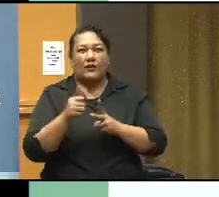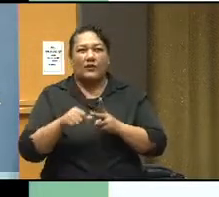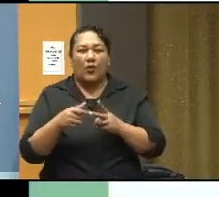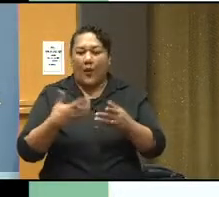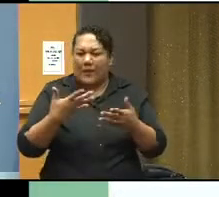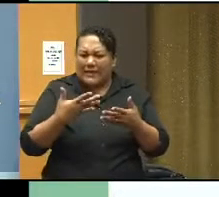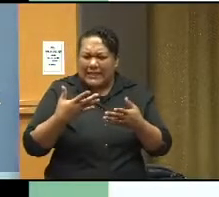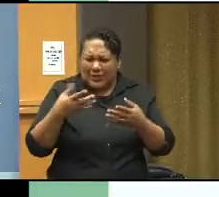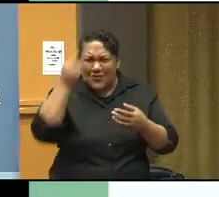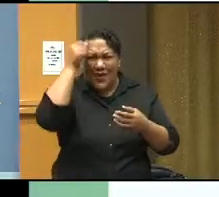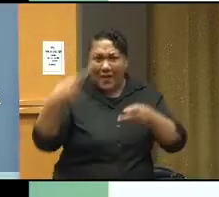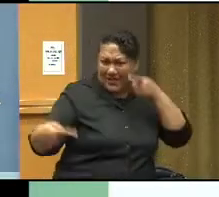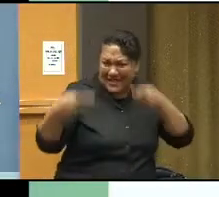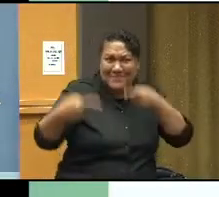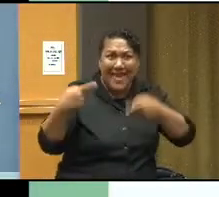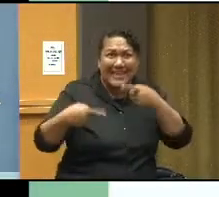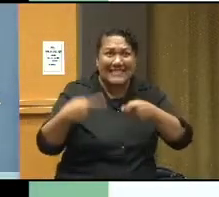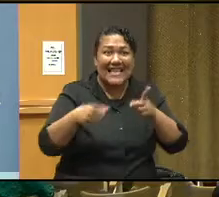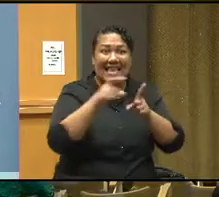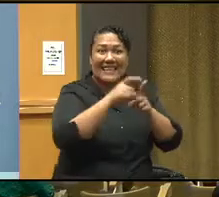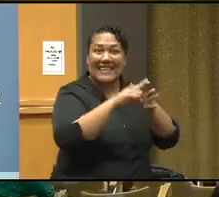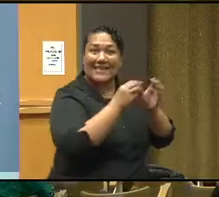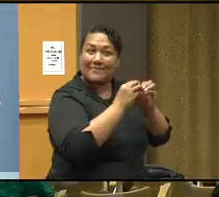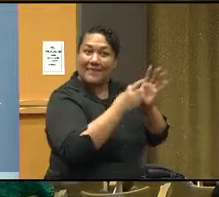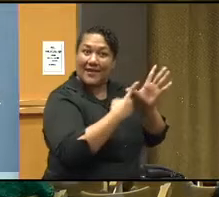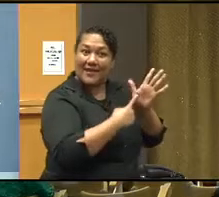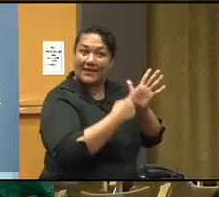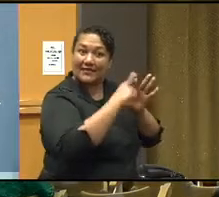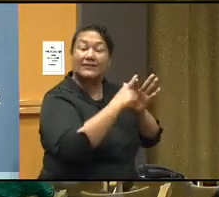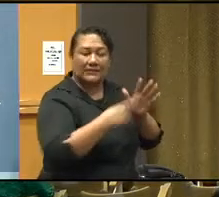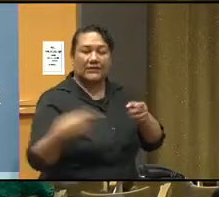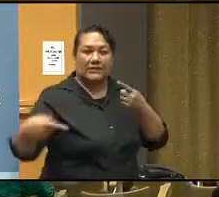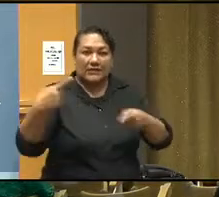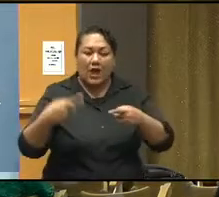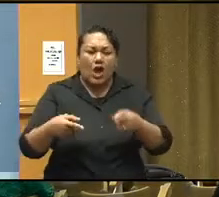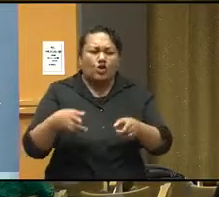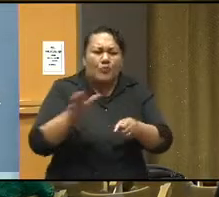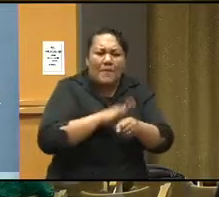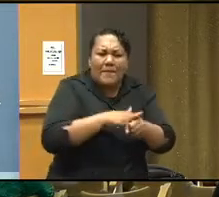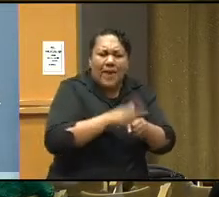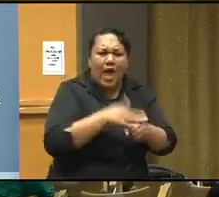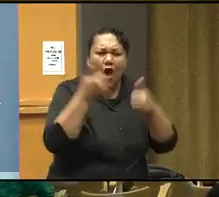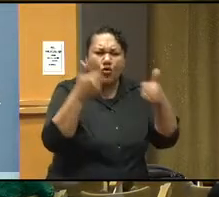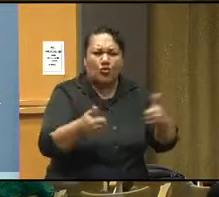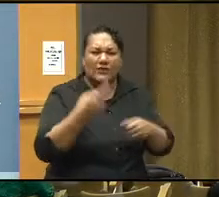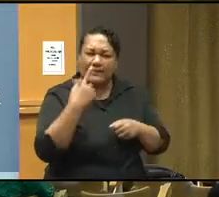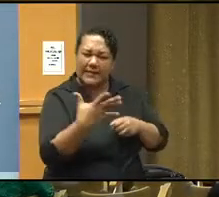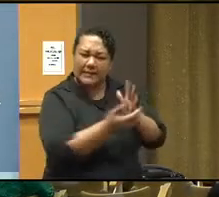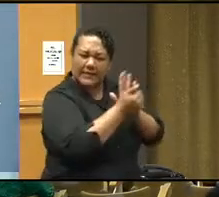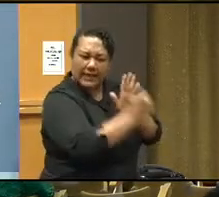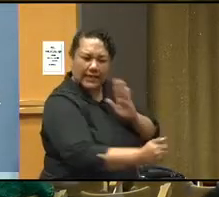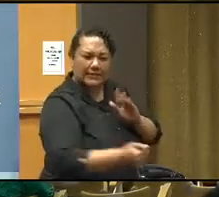the arguments, but just also by the hand gestures. Clear, good speech during and all that. And we have developed a marking